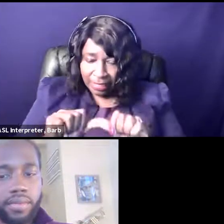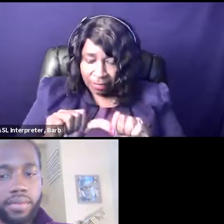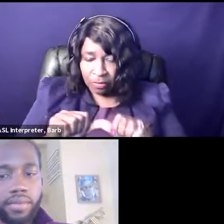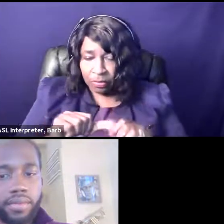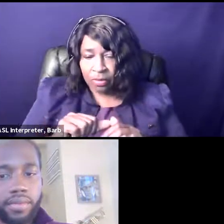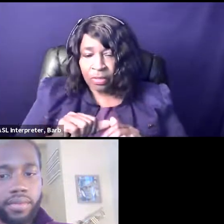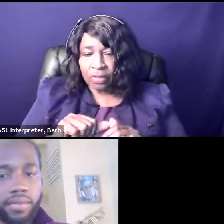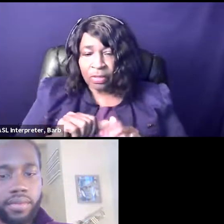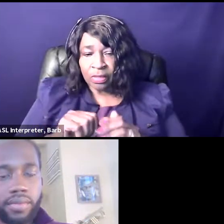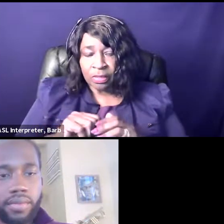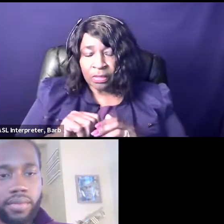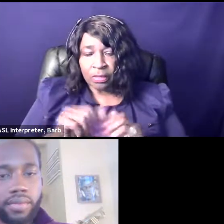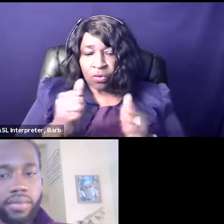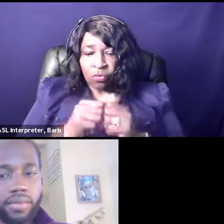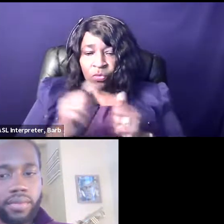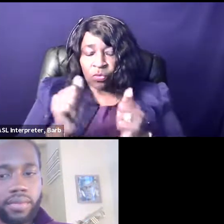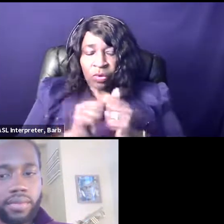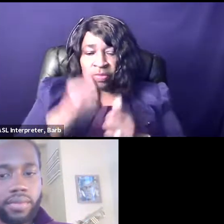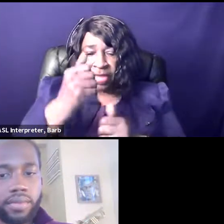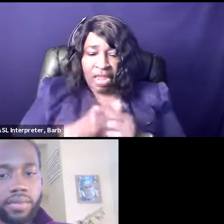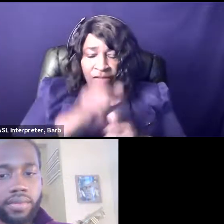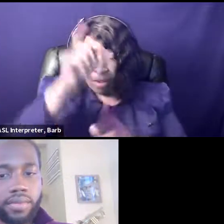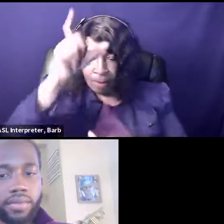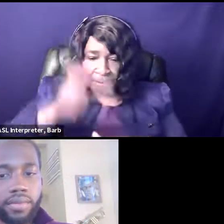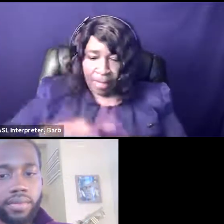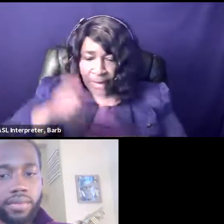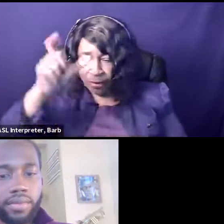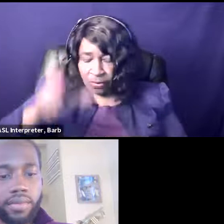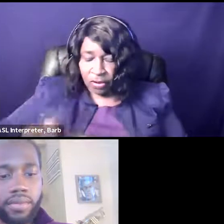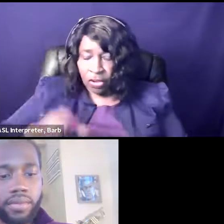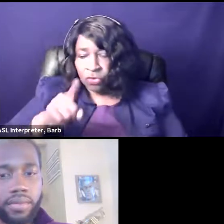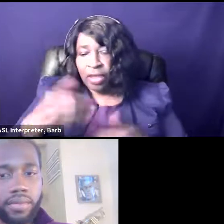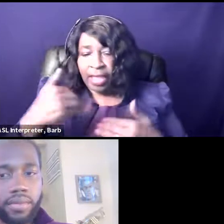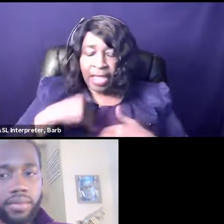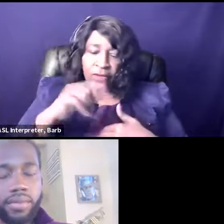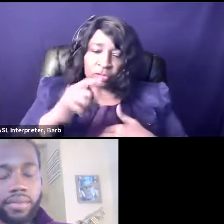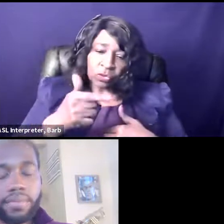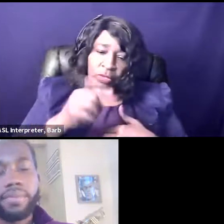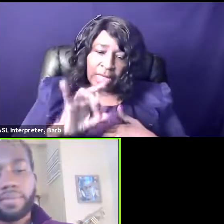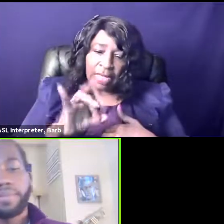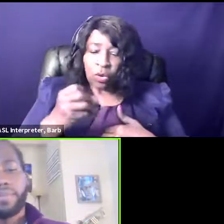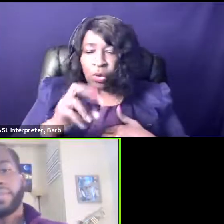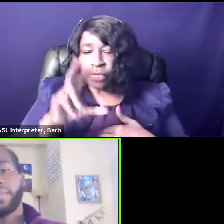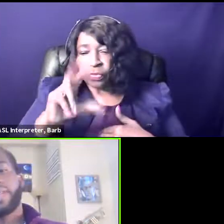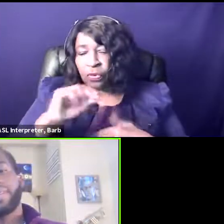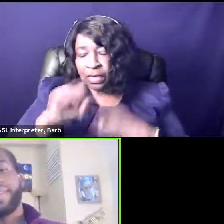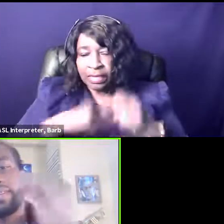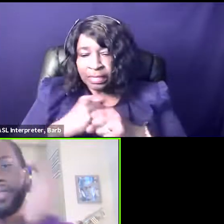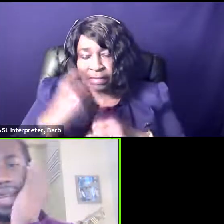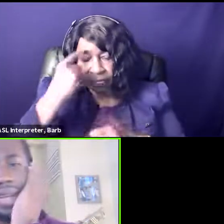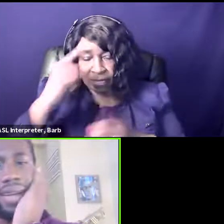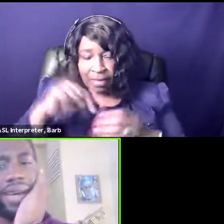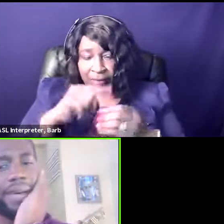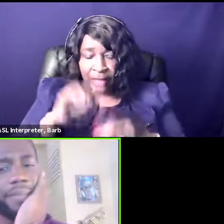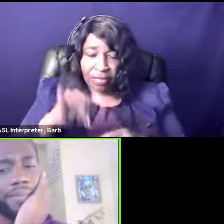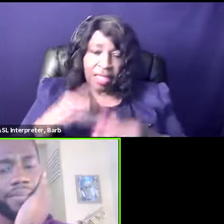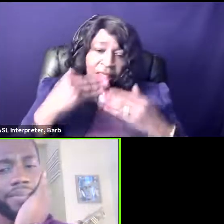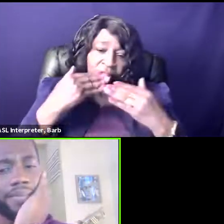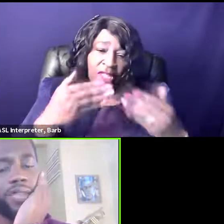every panel, you have 20 to 30 years to kind of think about that, but we need to do that now. Thank you for